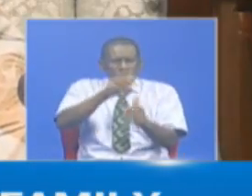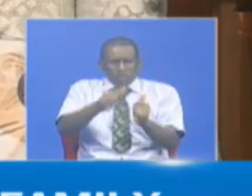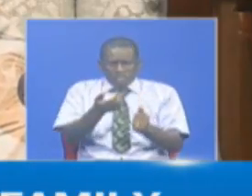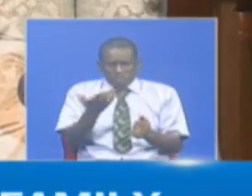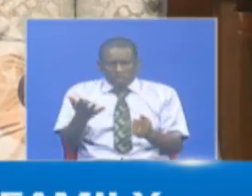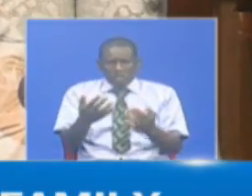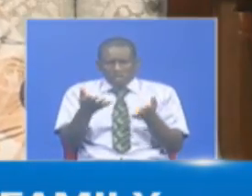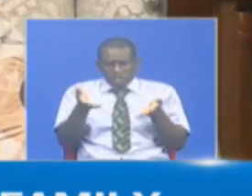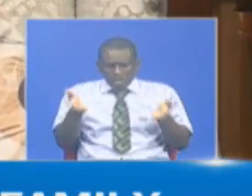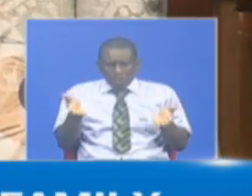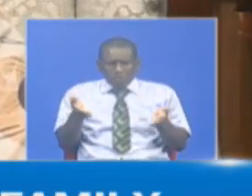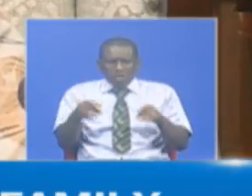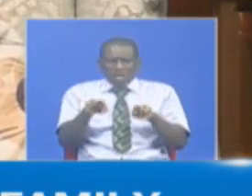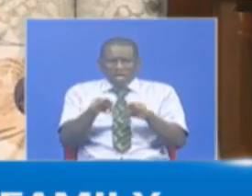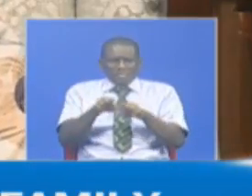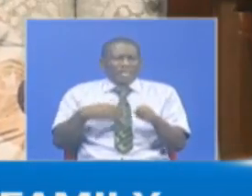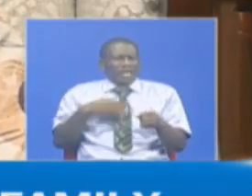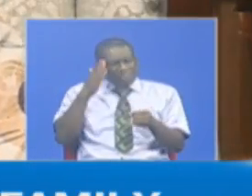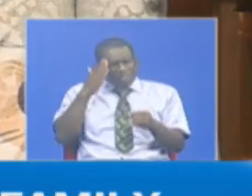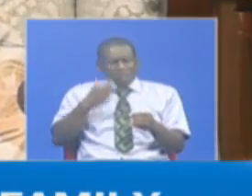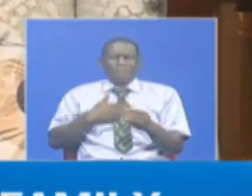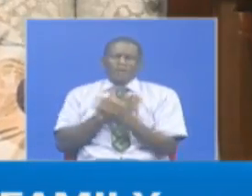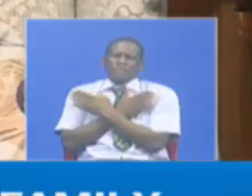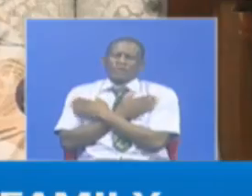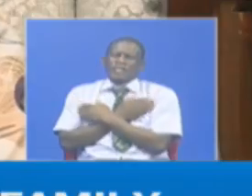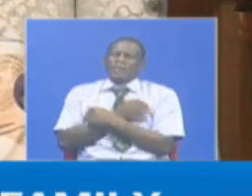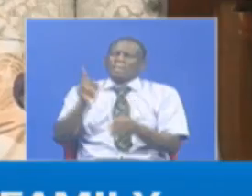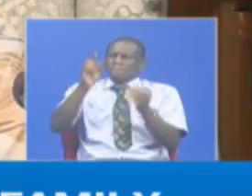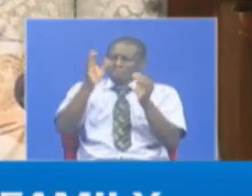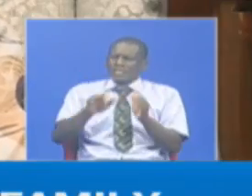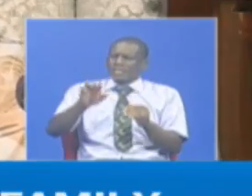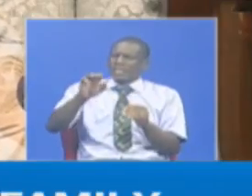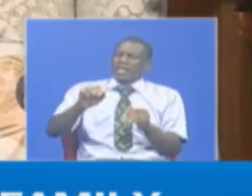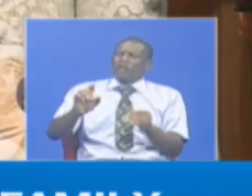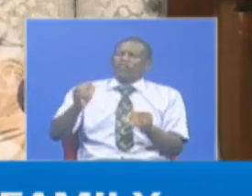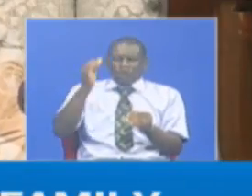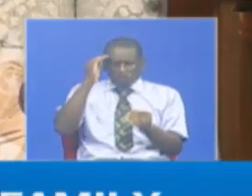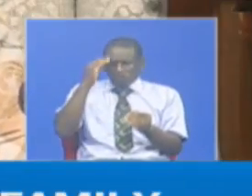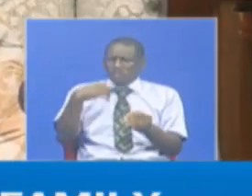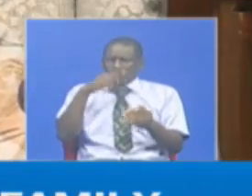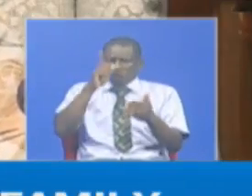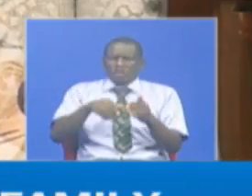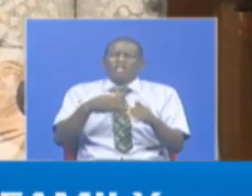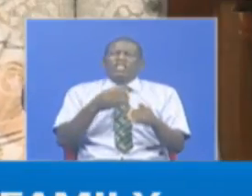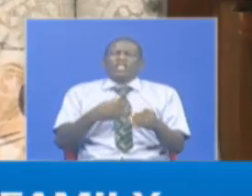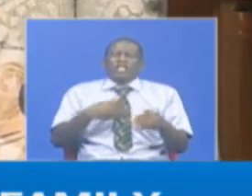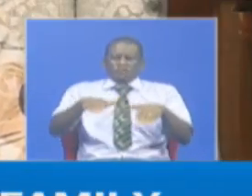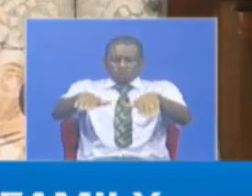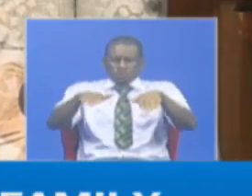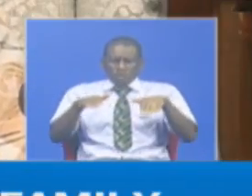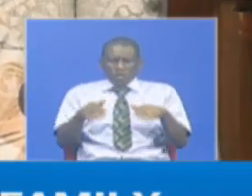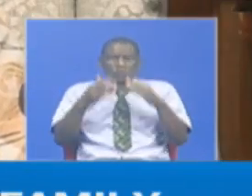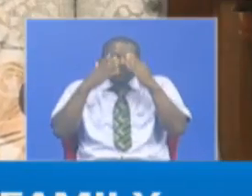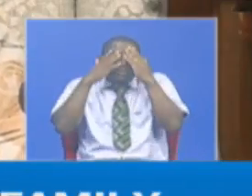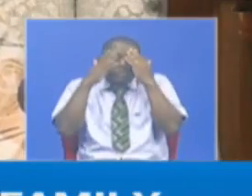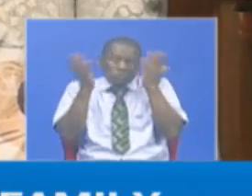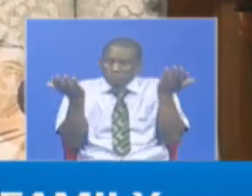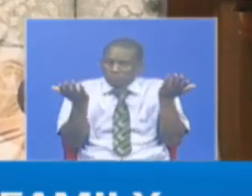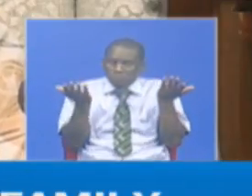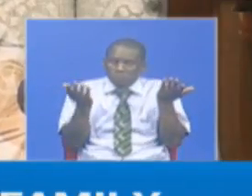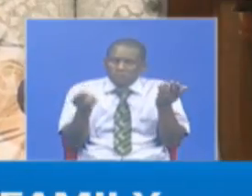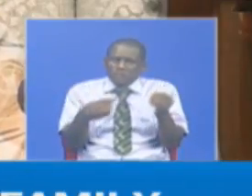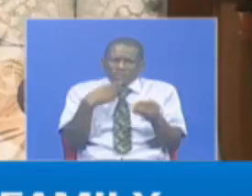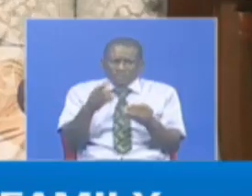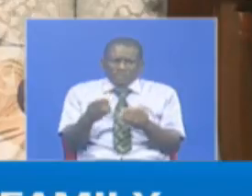now, as I think my colleague C.S. Magoa said, they have to wait and see. We don't know. He said, if